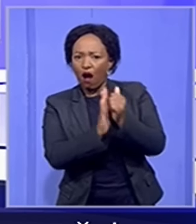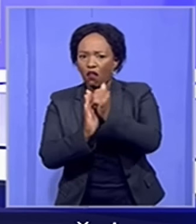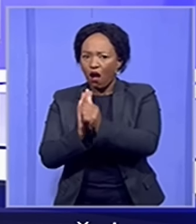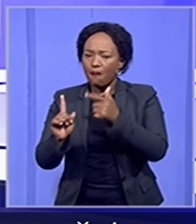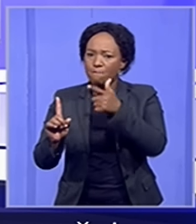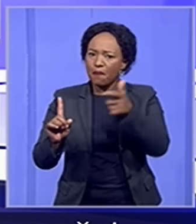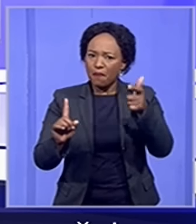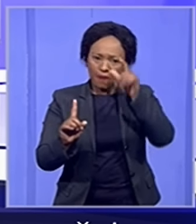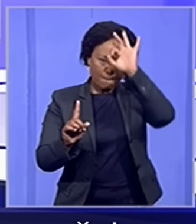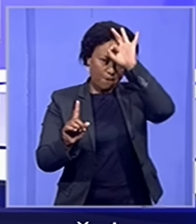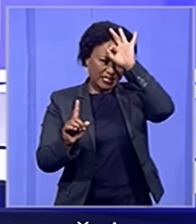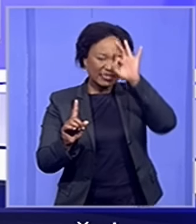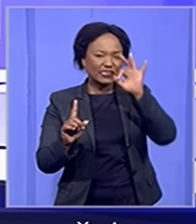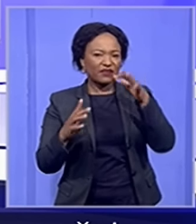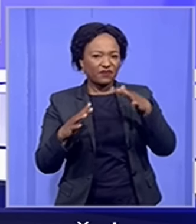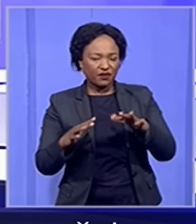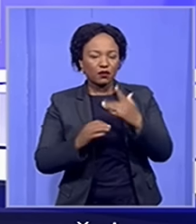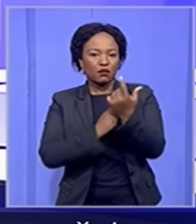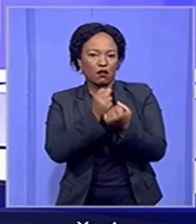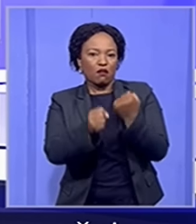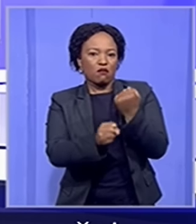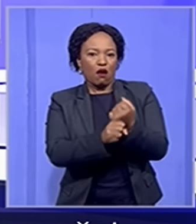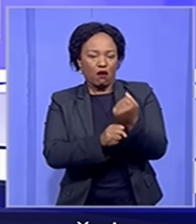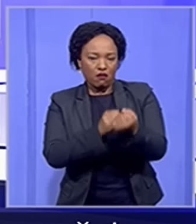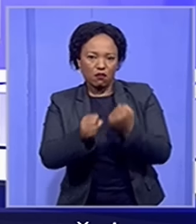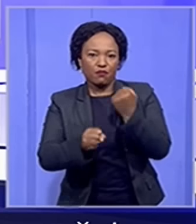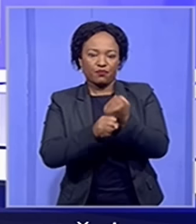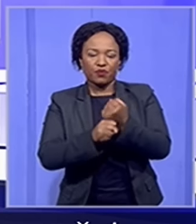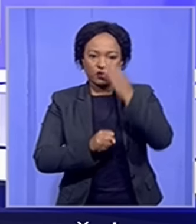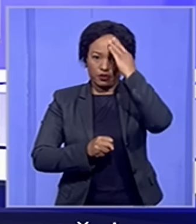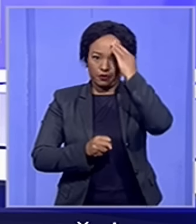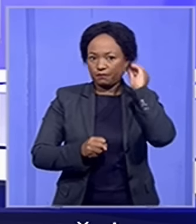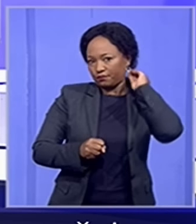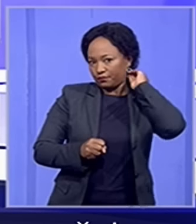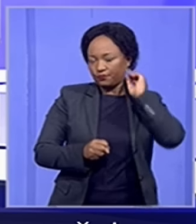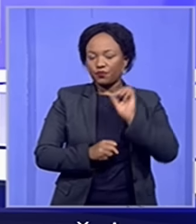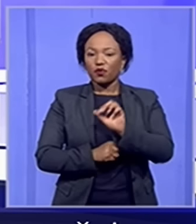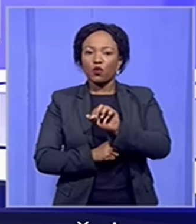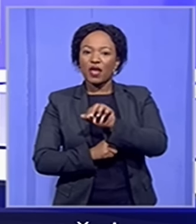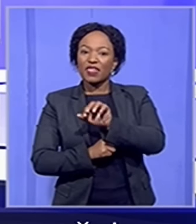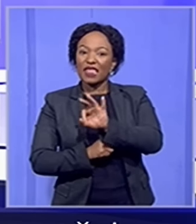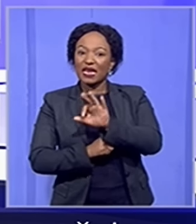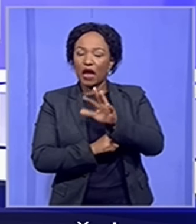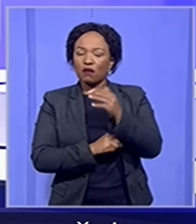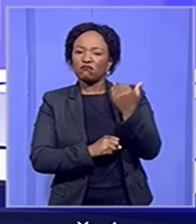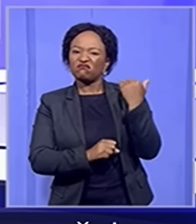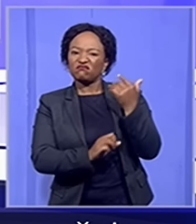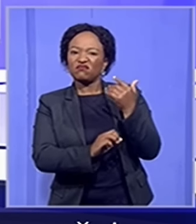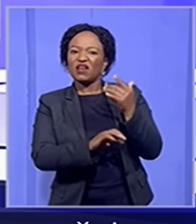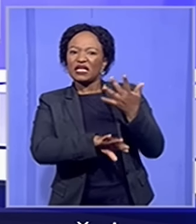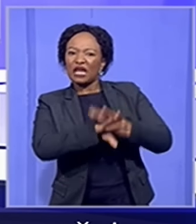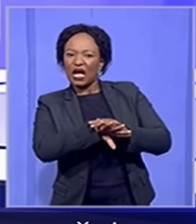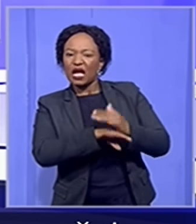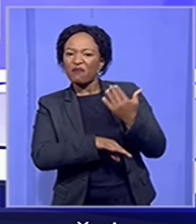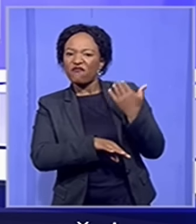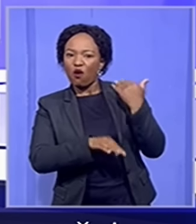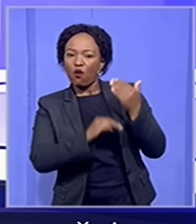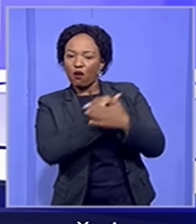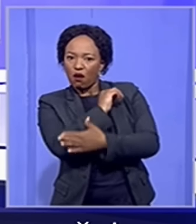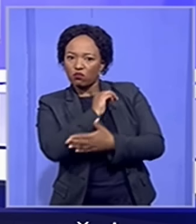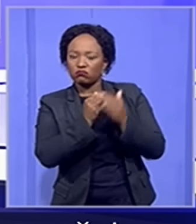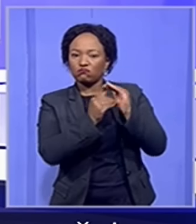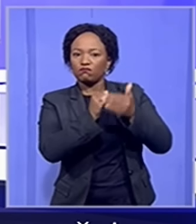se tirelong ya ngwaga le ngwaga ya go hlompha maphodisa a 39 a wa hlokofetšego a hlankela naga ye gareng